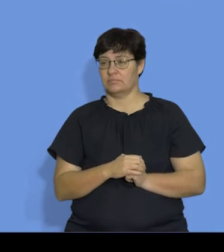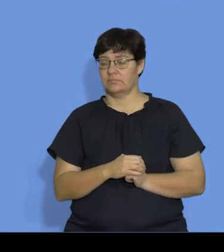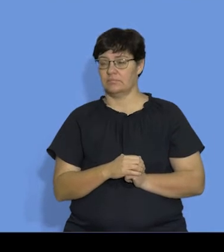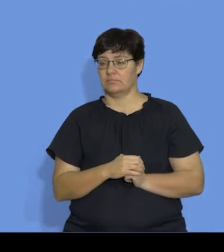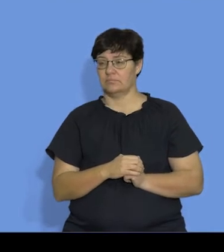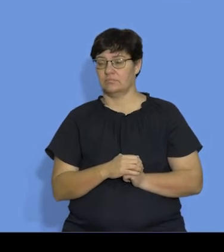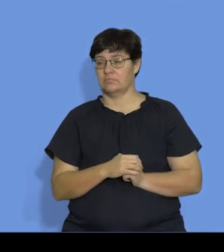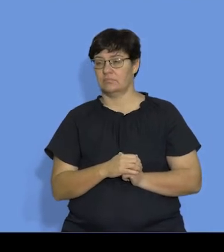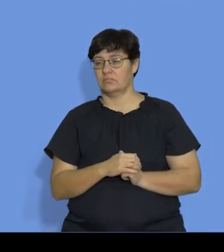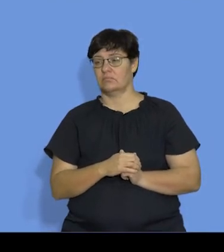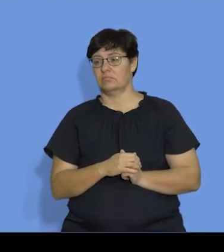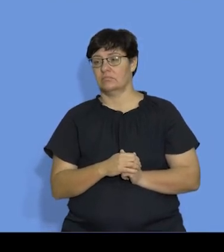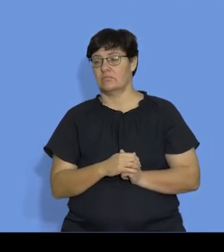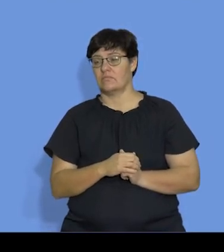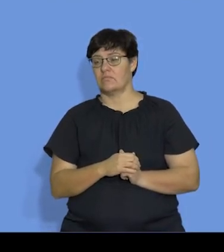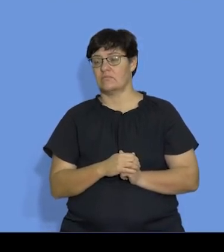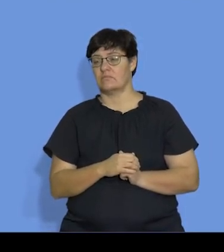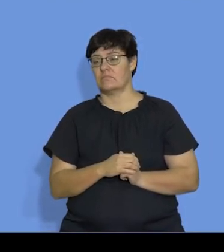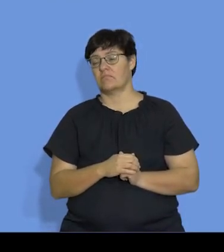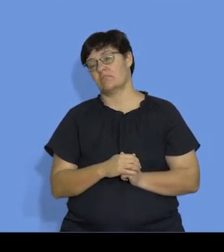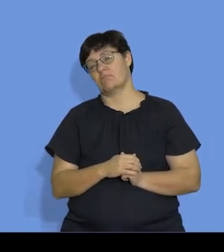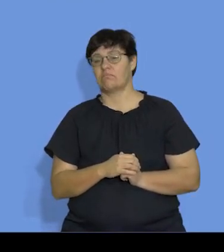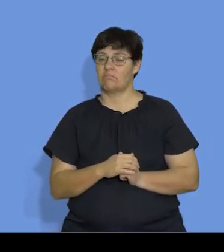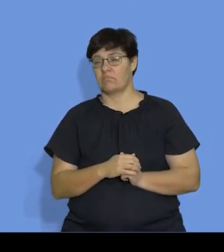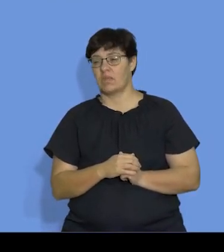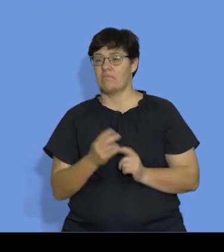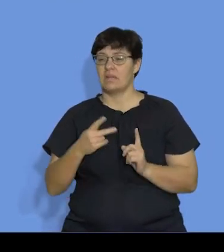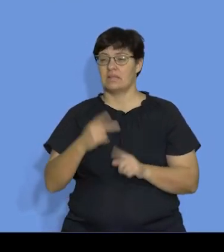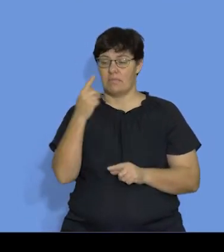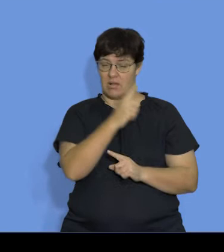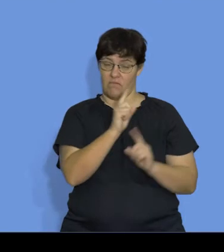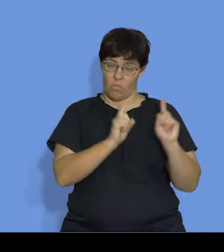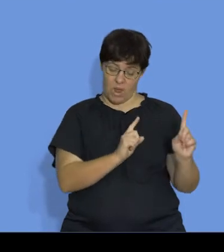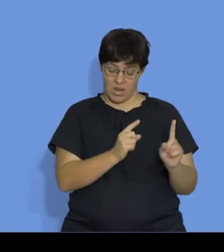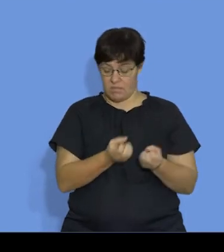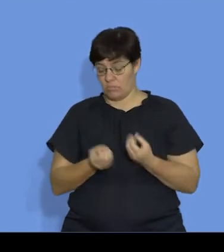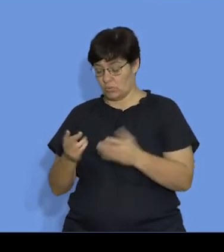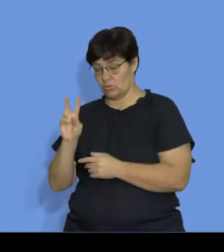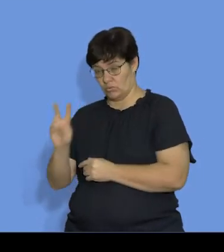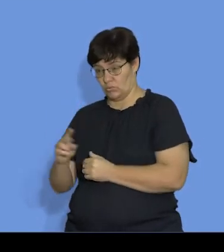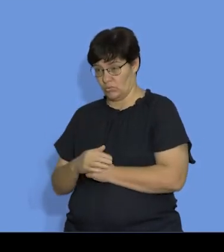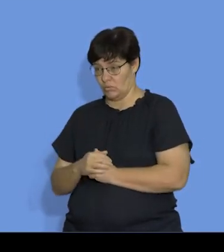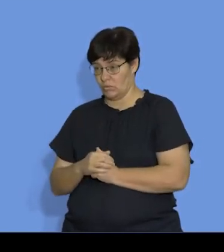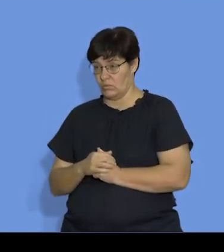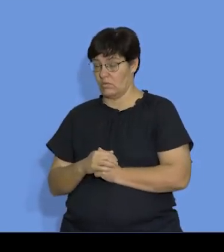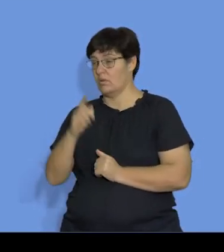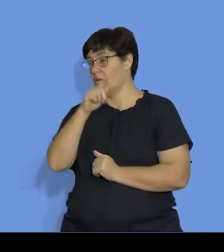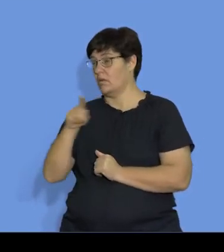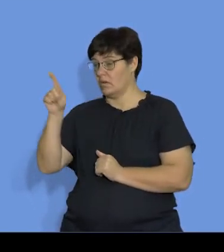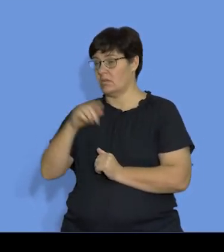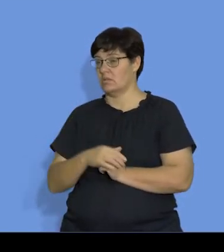of iron. So if there is double the number, if 1 produces 2, so in other words, we'll